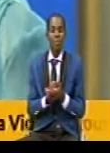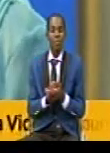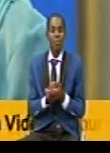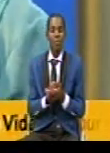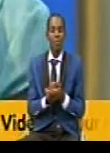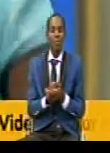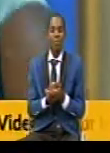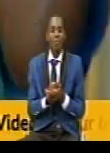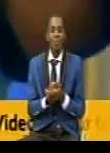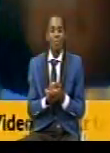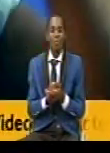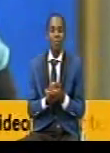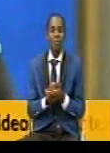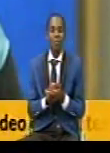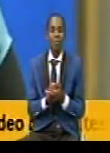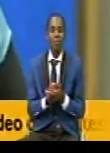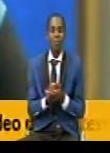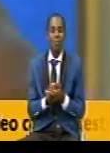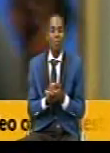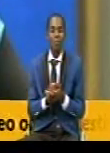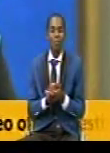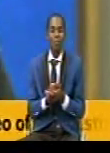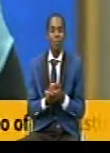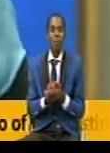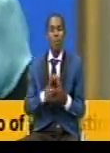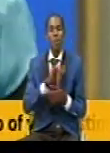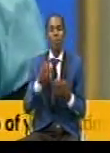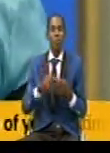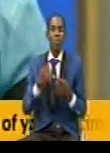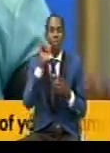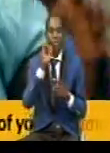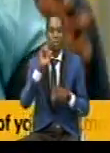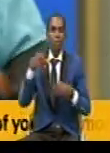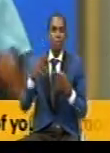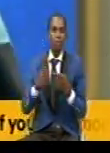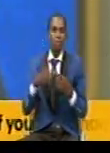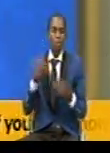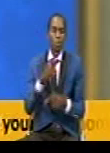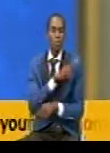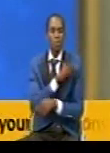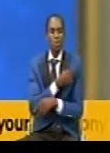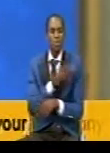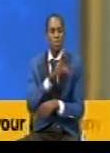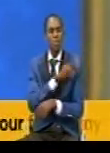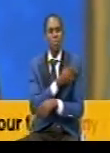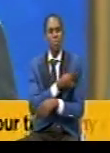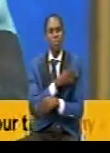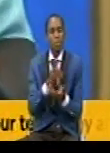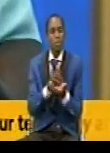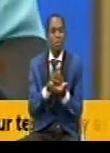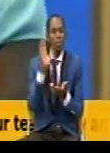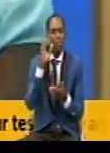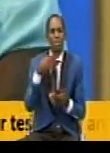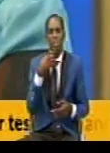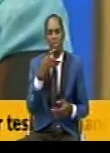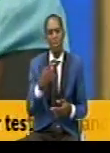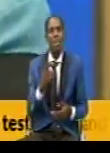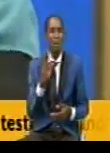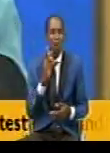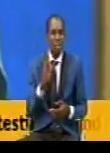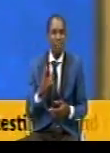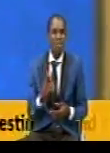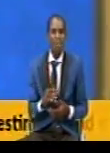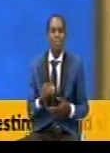leak again. Today is the last day. The smell will leak." In my mind, when I went to the hospital,